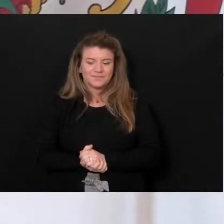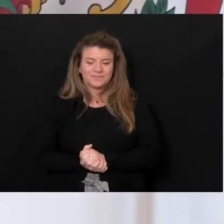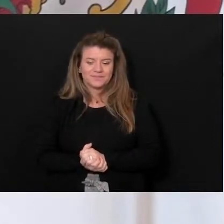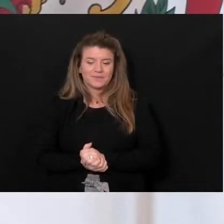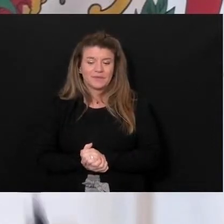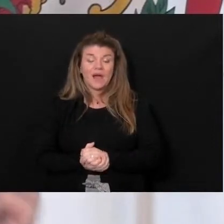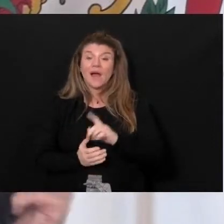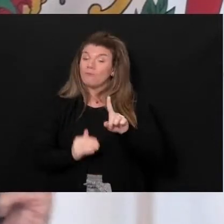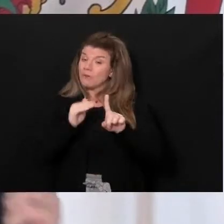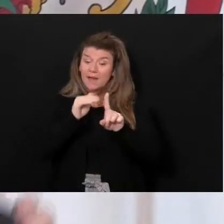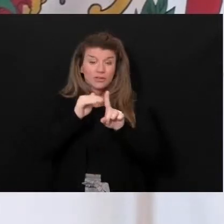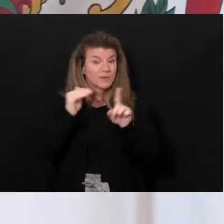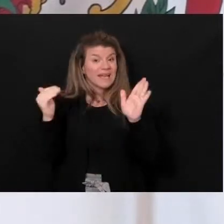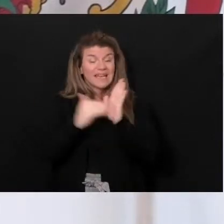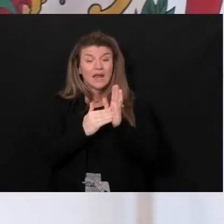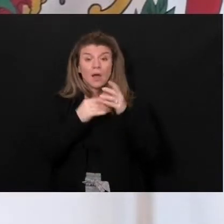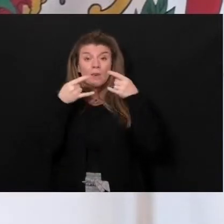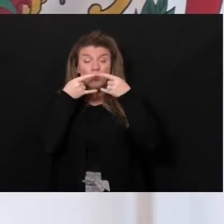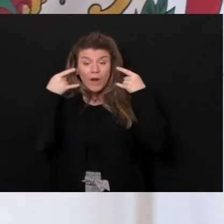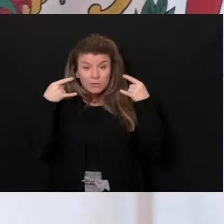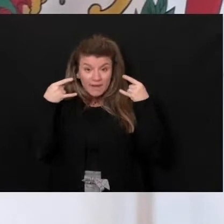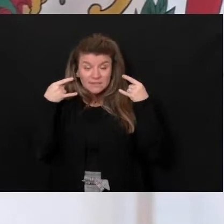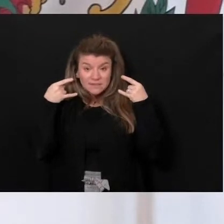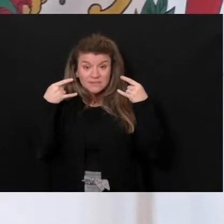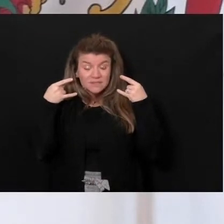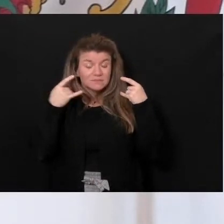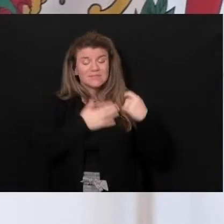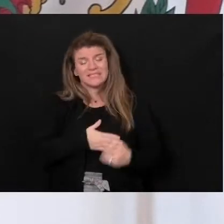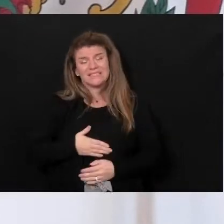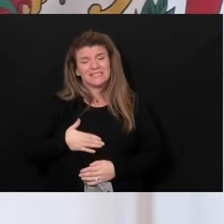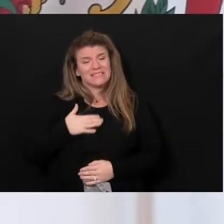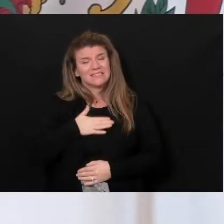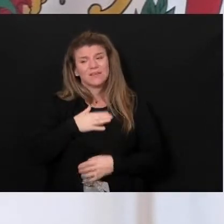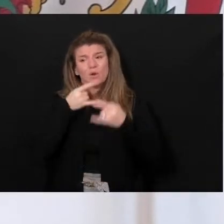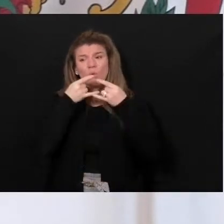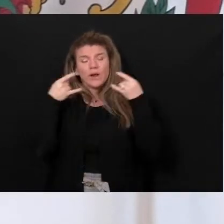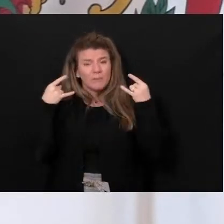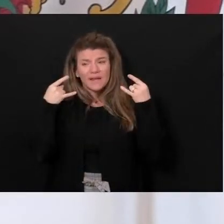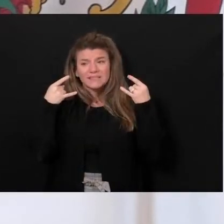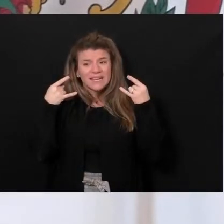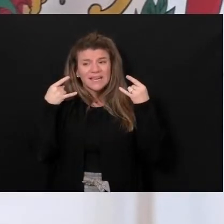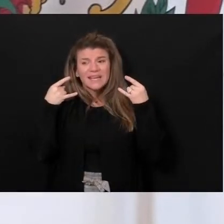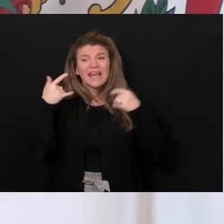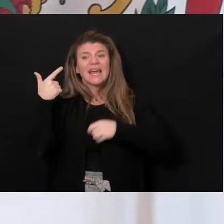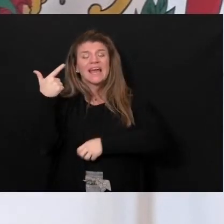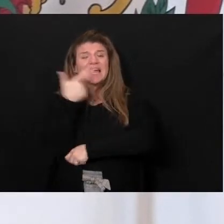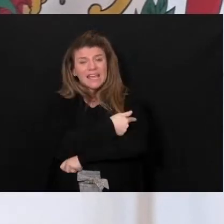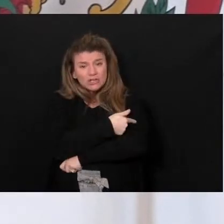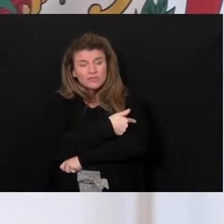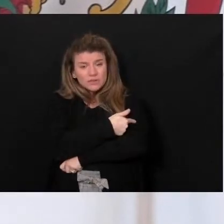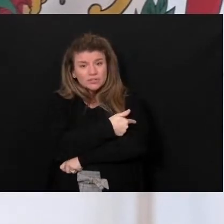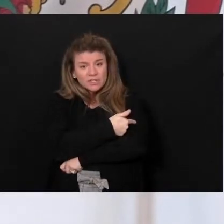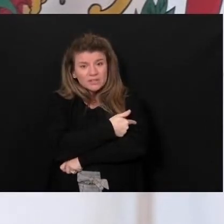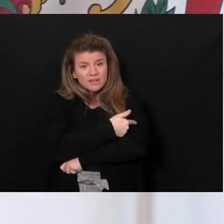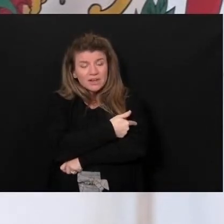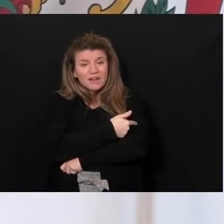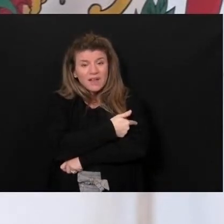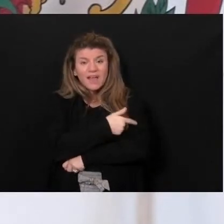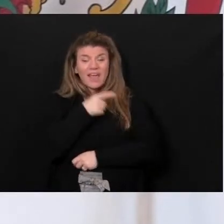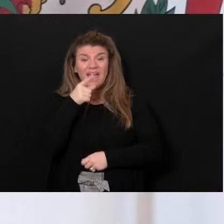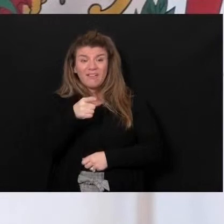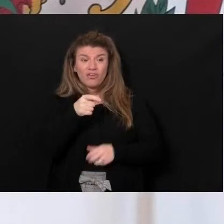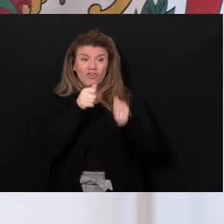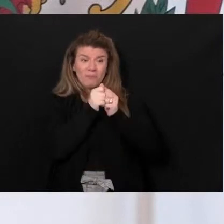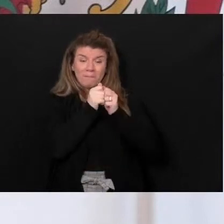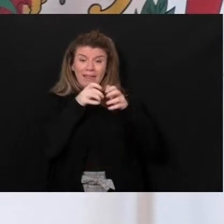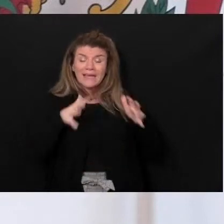I remind you all the time, wear your mask. Please wear your mask. Get your flu shot. And if you've been